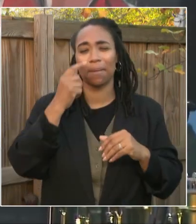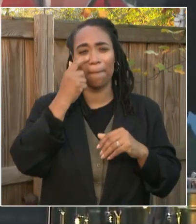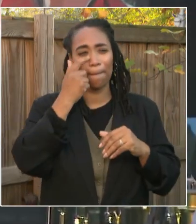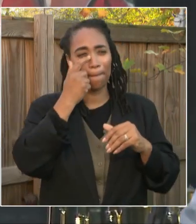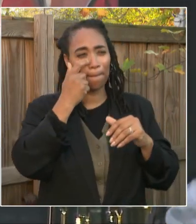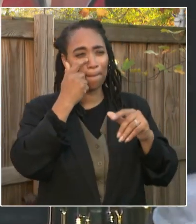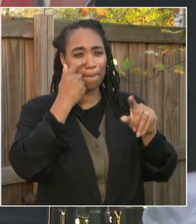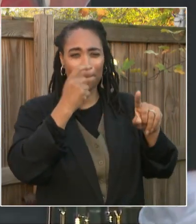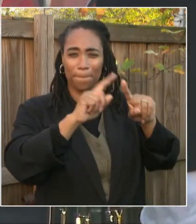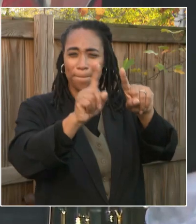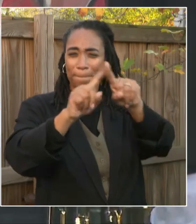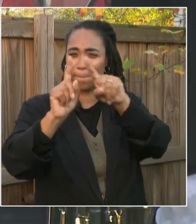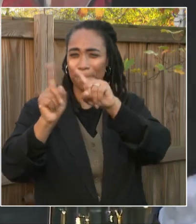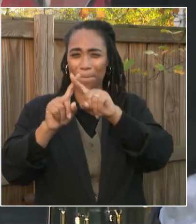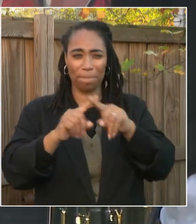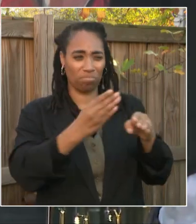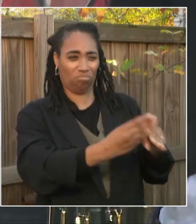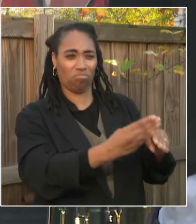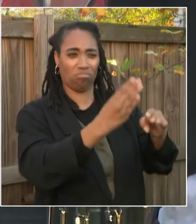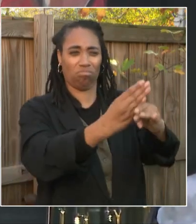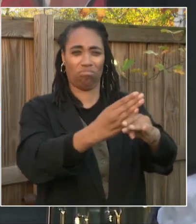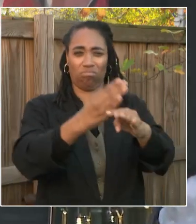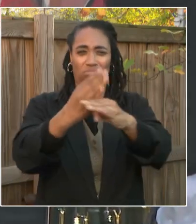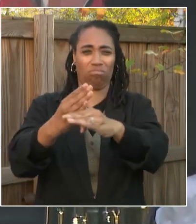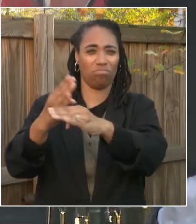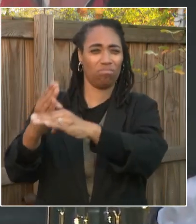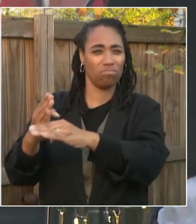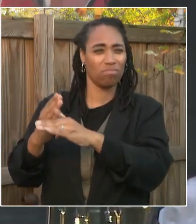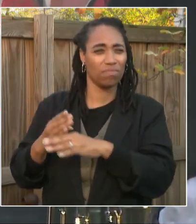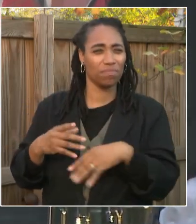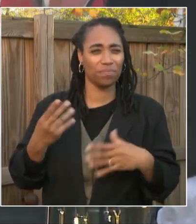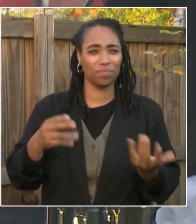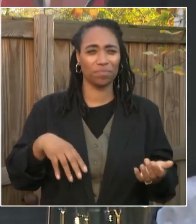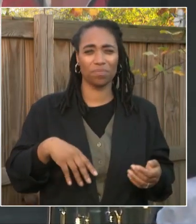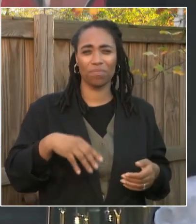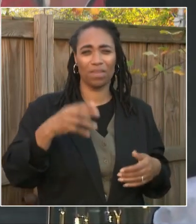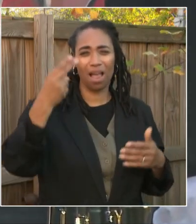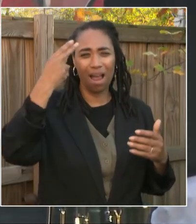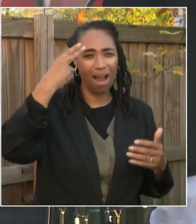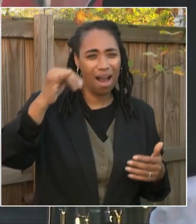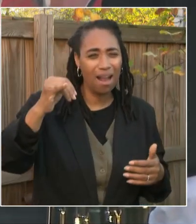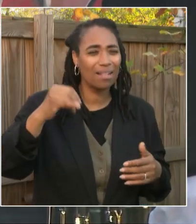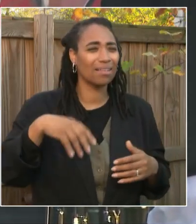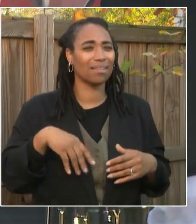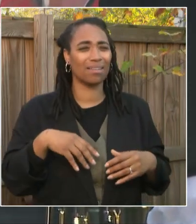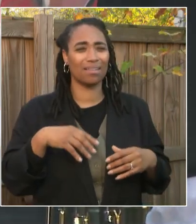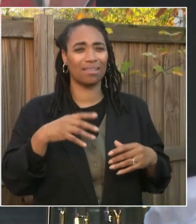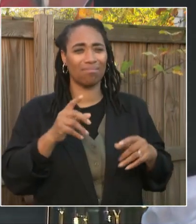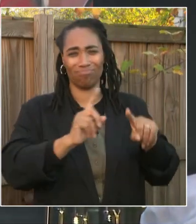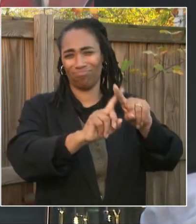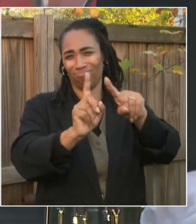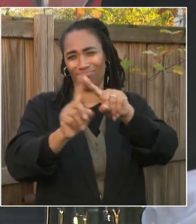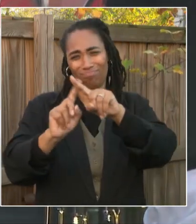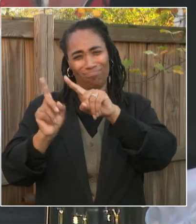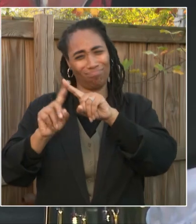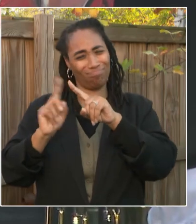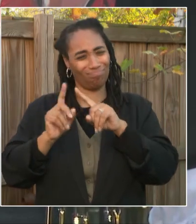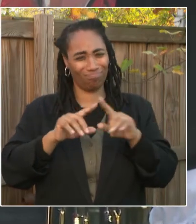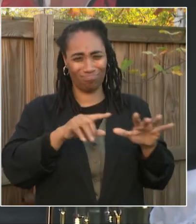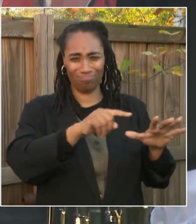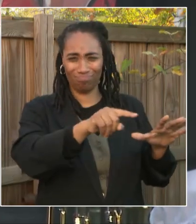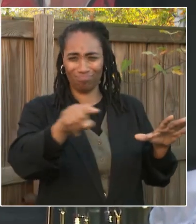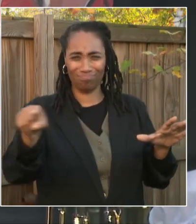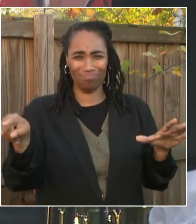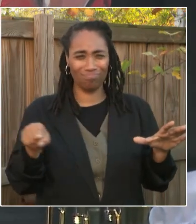power the Haitian Revolution. In 1804, it was the first democratic republic. Drums and